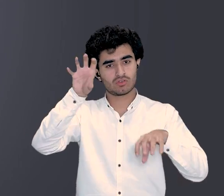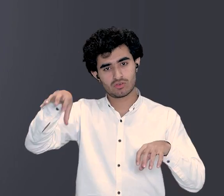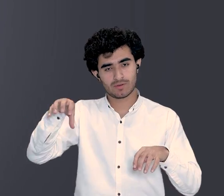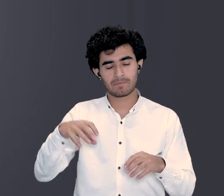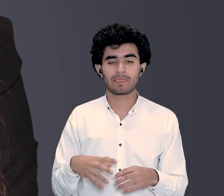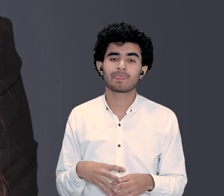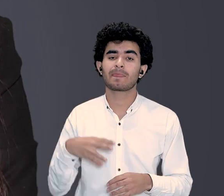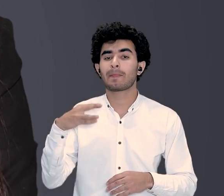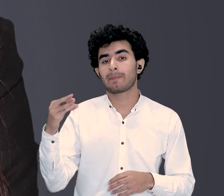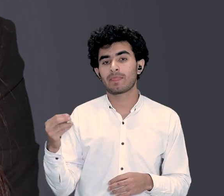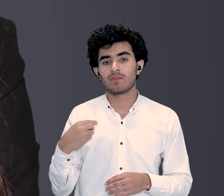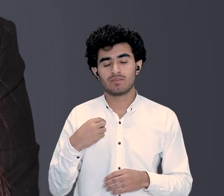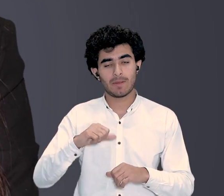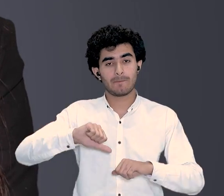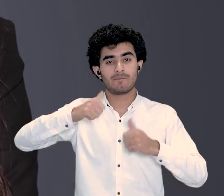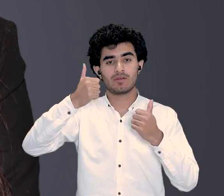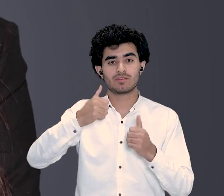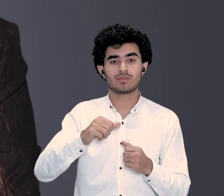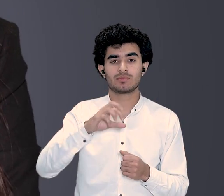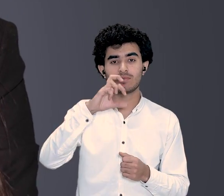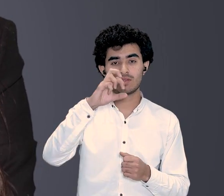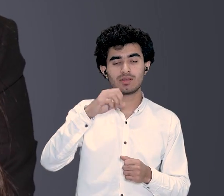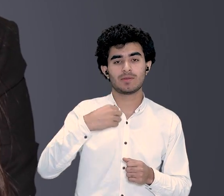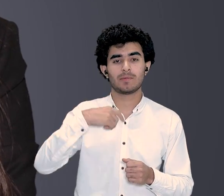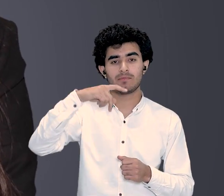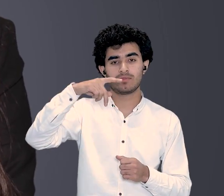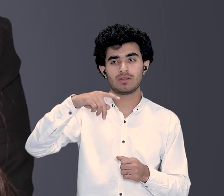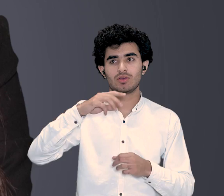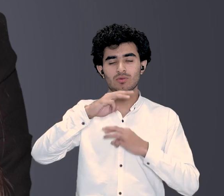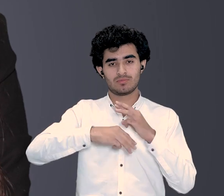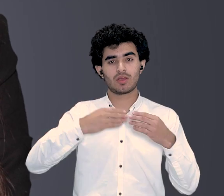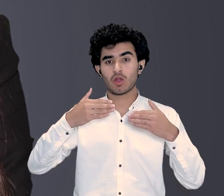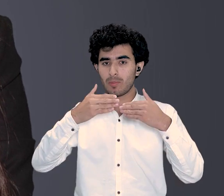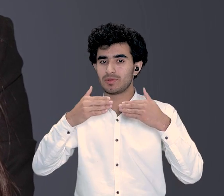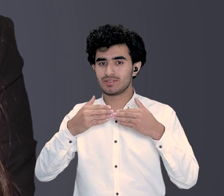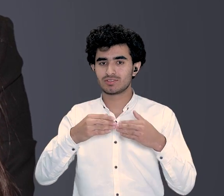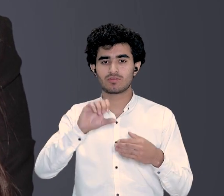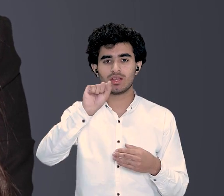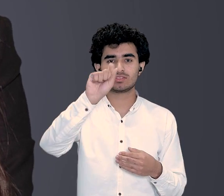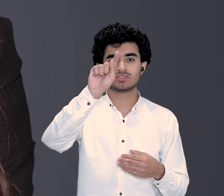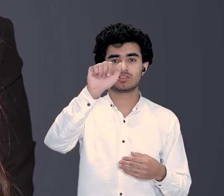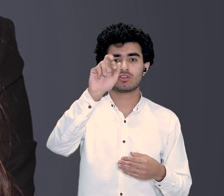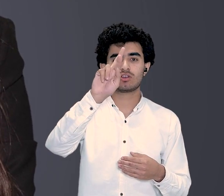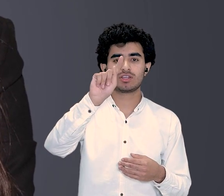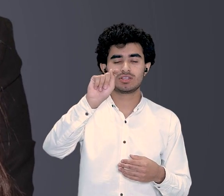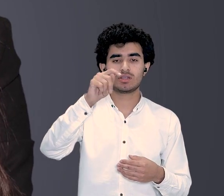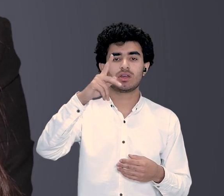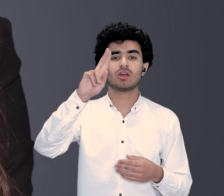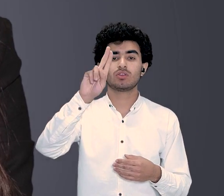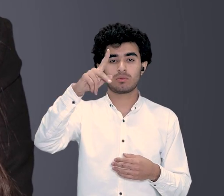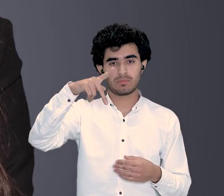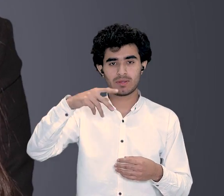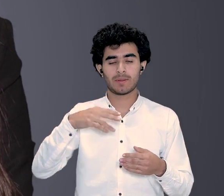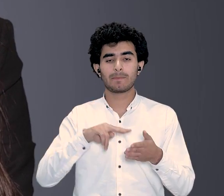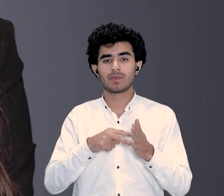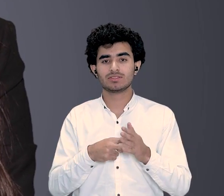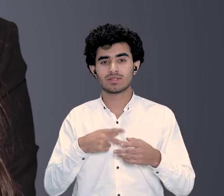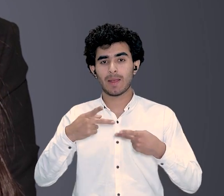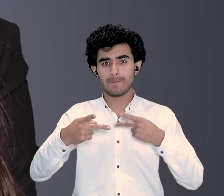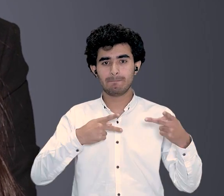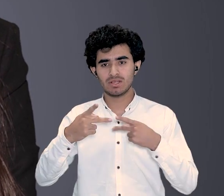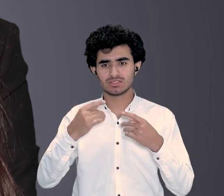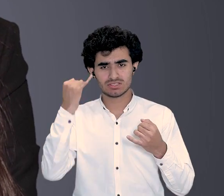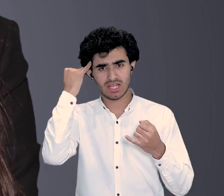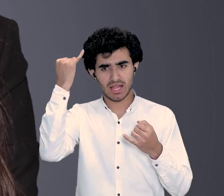85 startups from India, Bangladesh, and Pakistan. And it was run by the